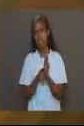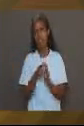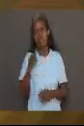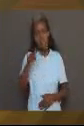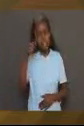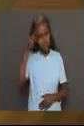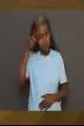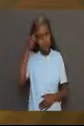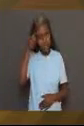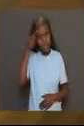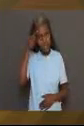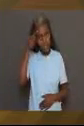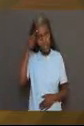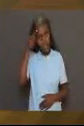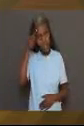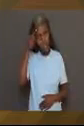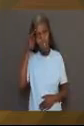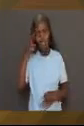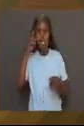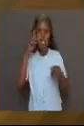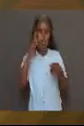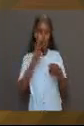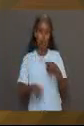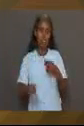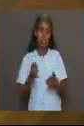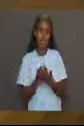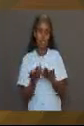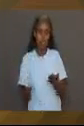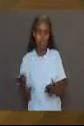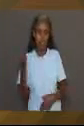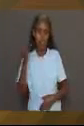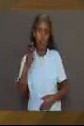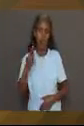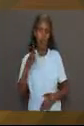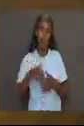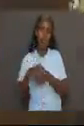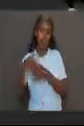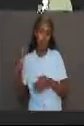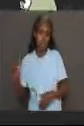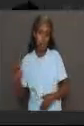think of an impossible event or outcome?